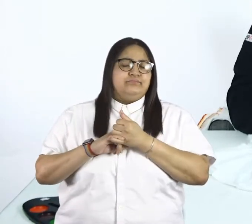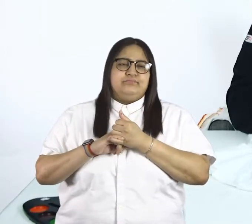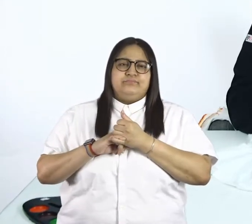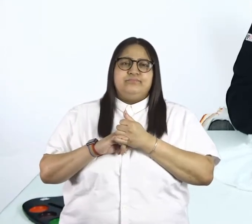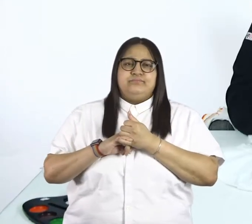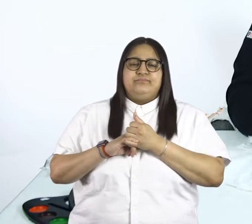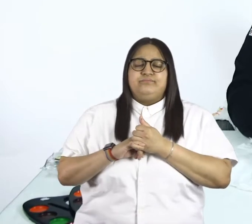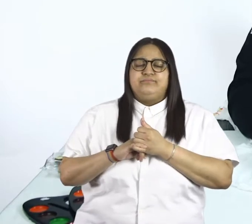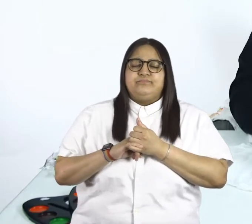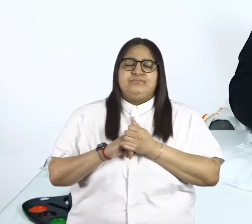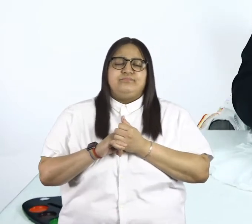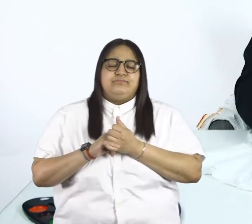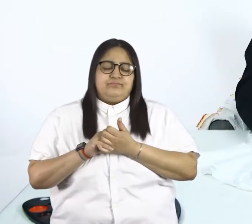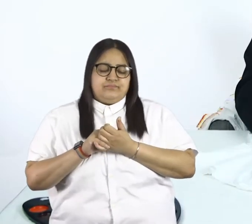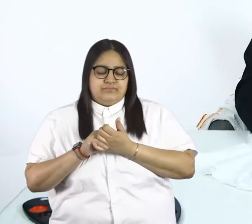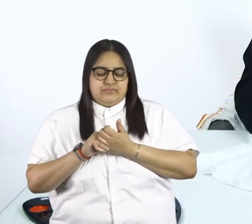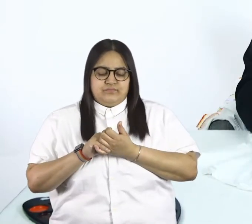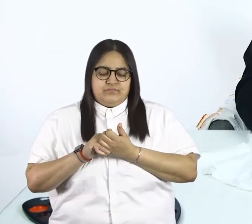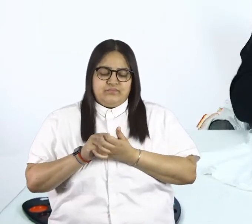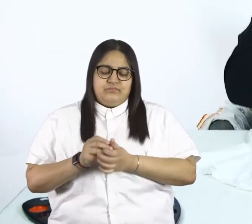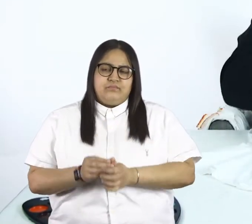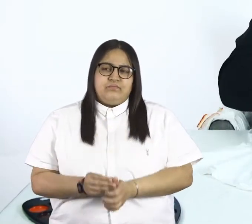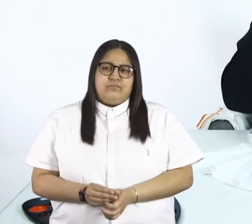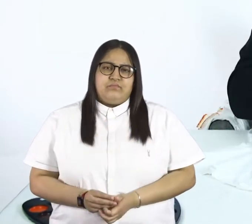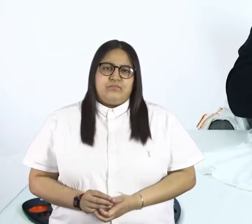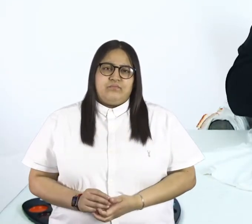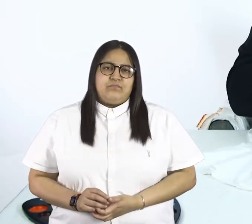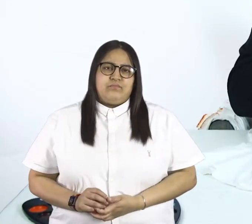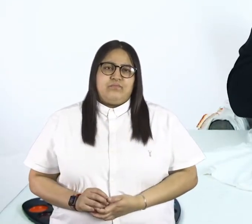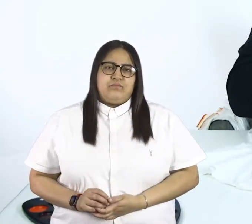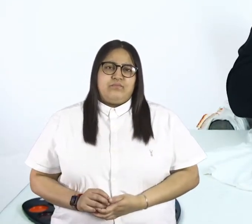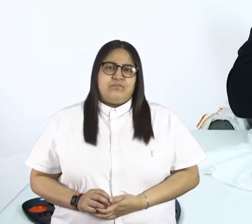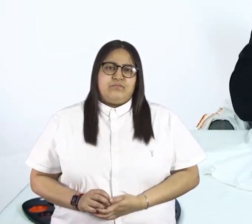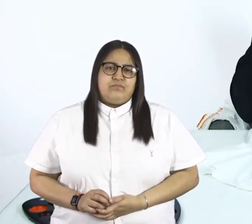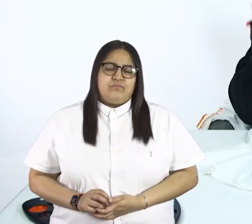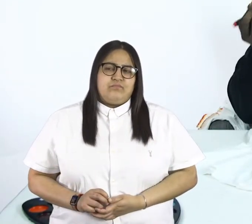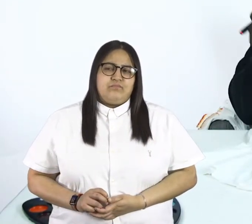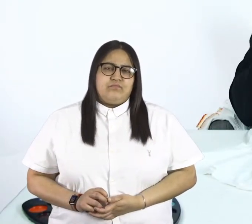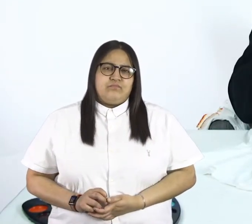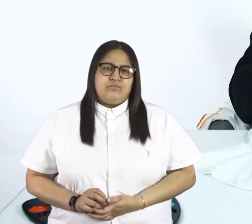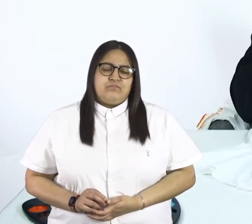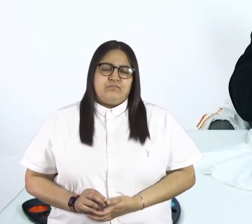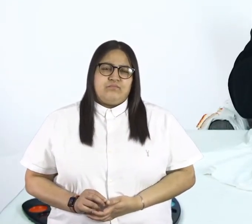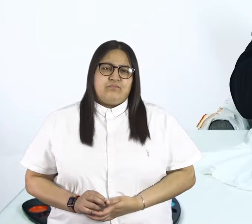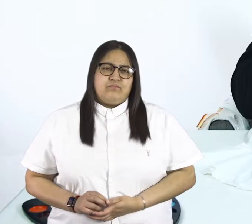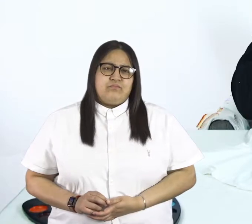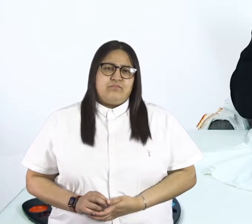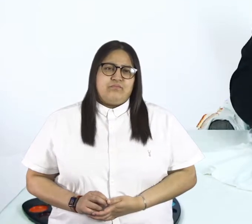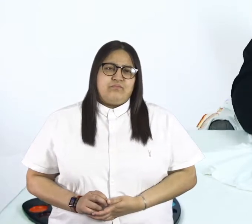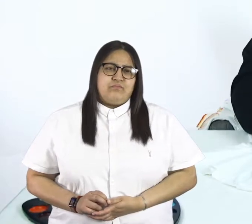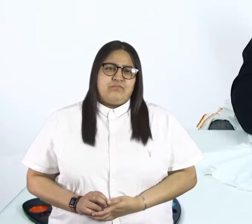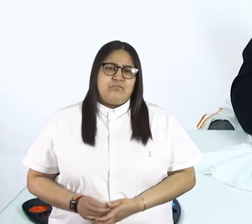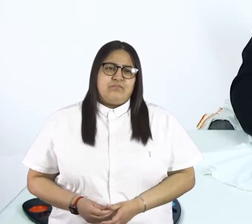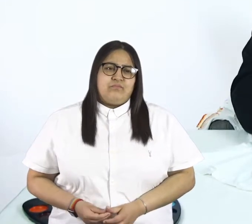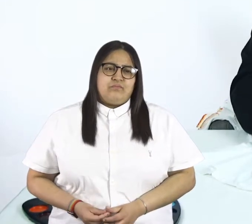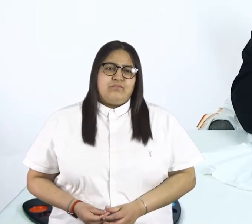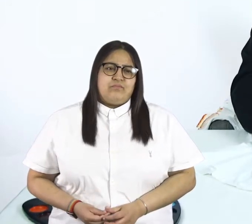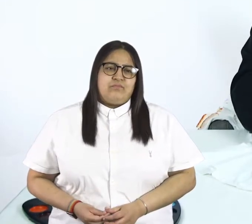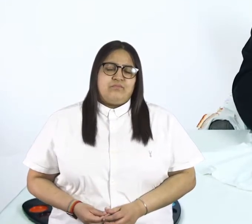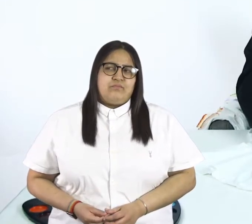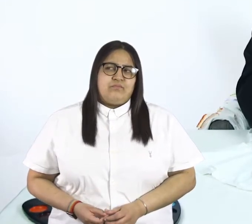tip or pen, you may have seepage. And what that means is basically when the color